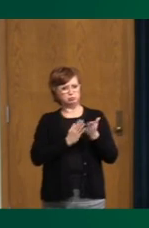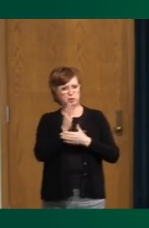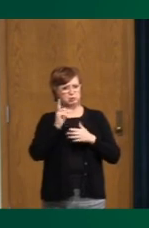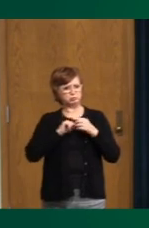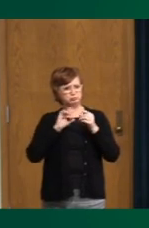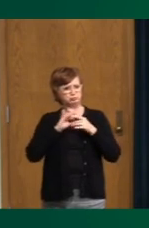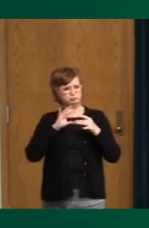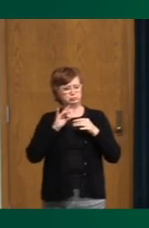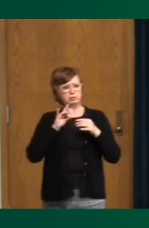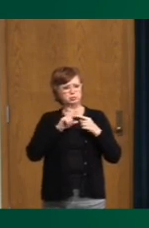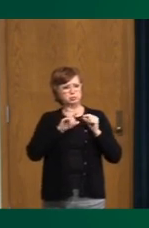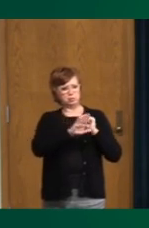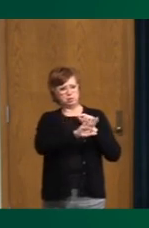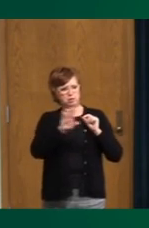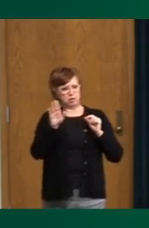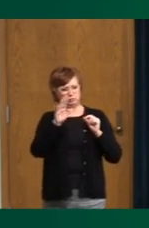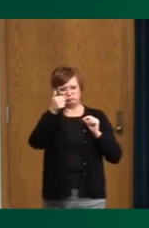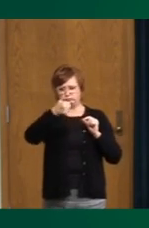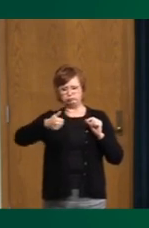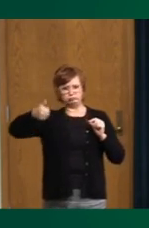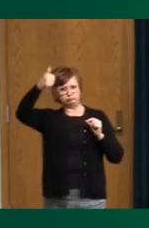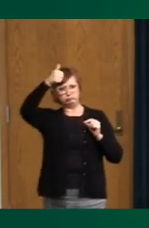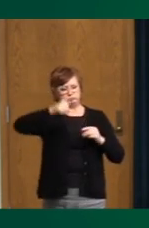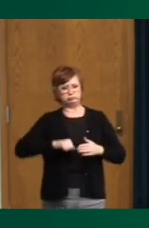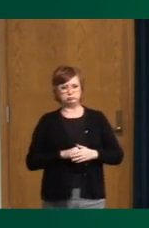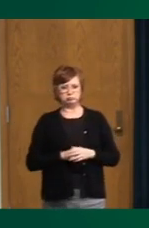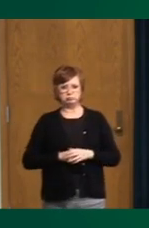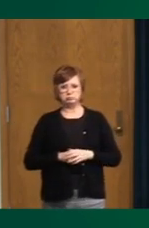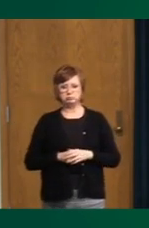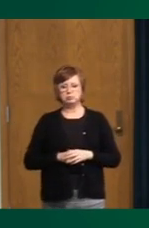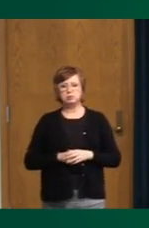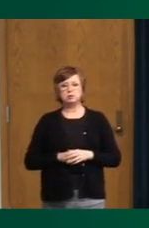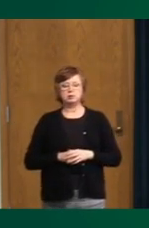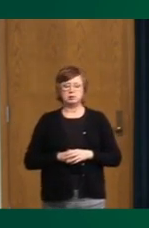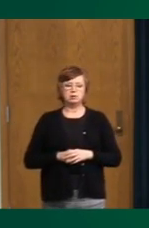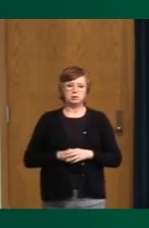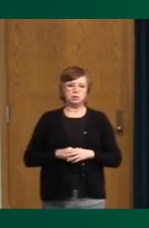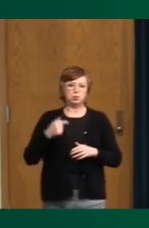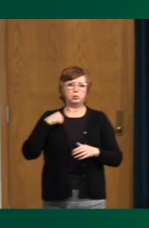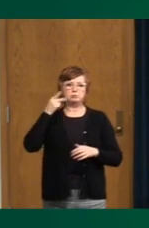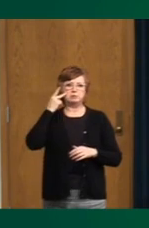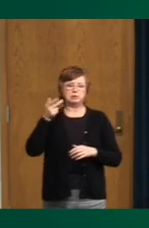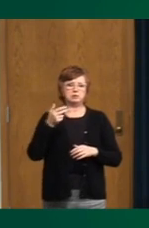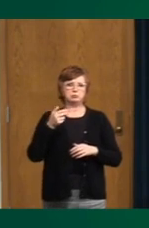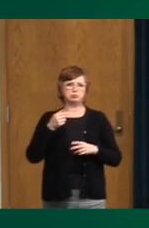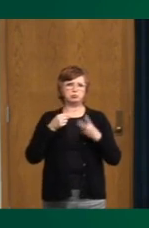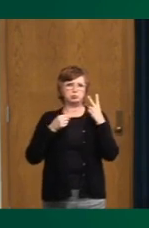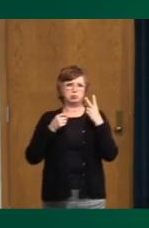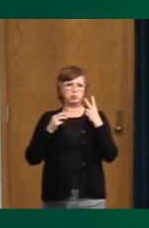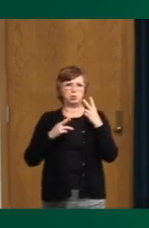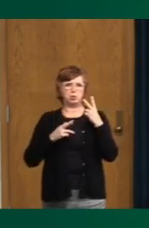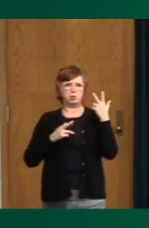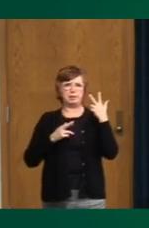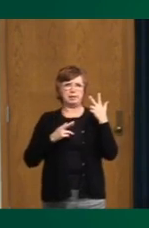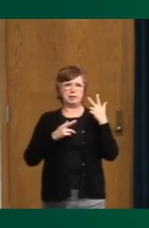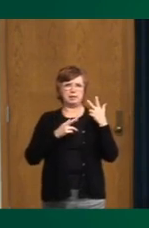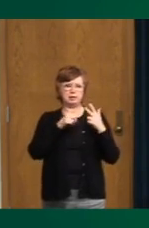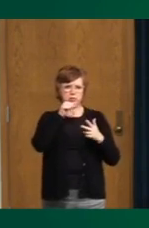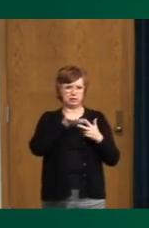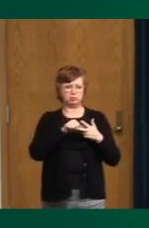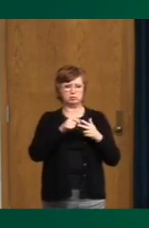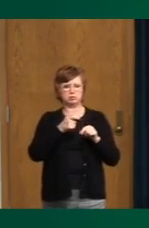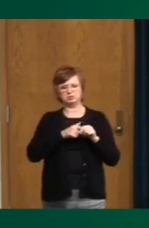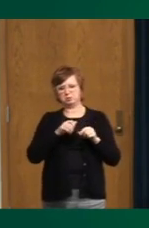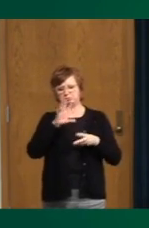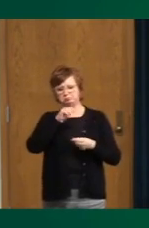would suggest that a great many of them are doing that. There is some letters that have come, 2 or 3 letters from 300 or 400 other